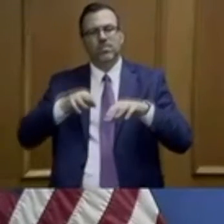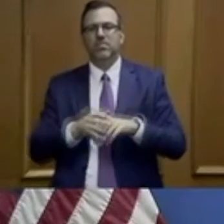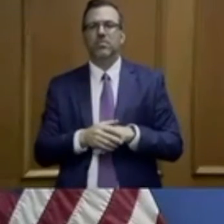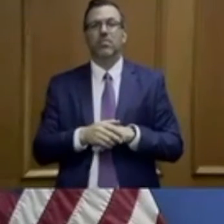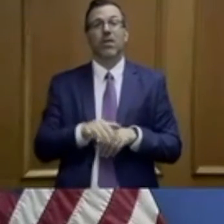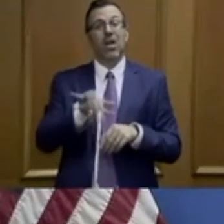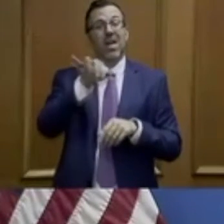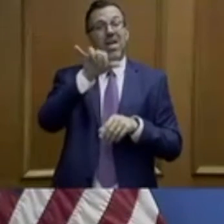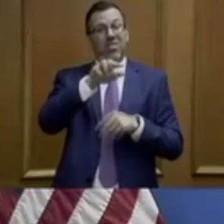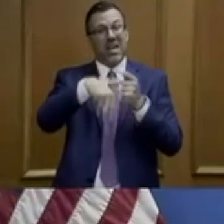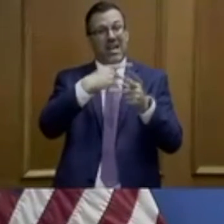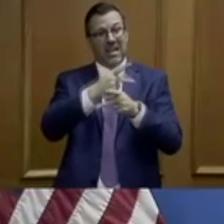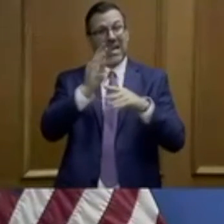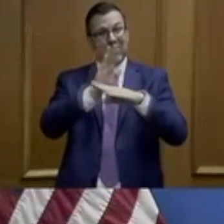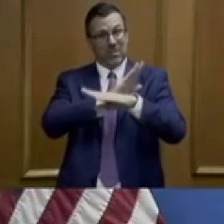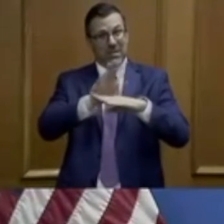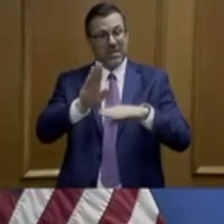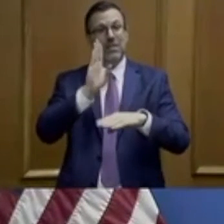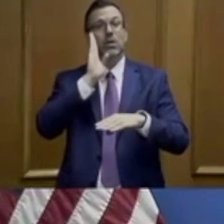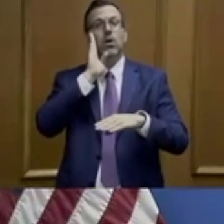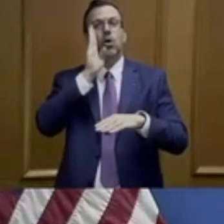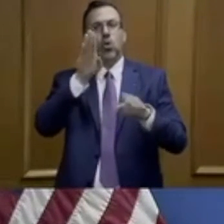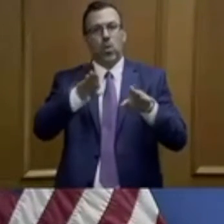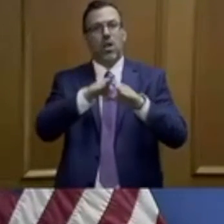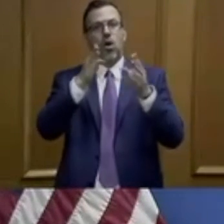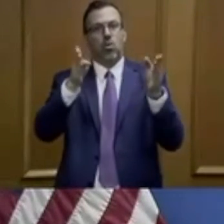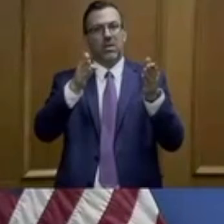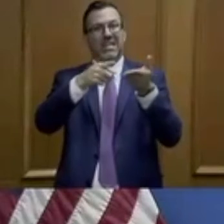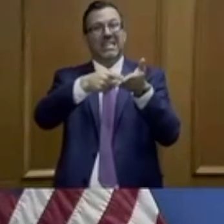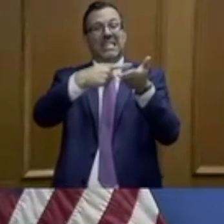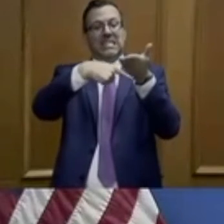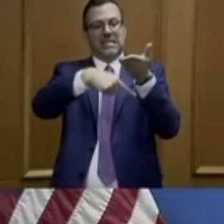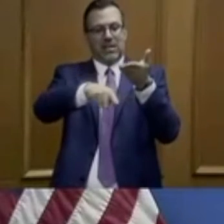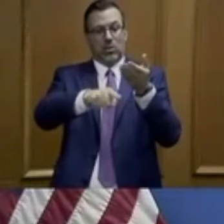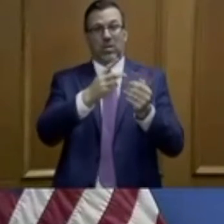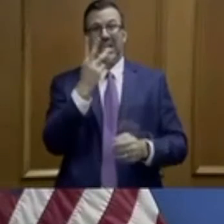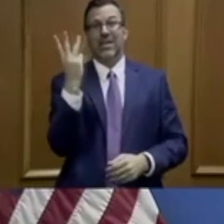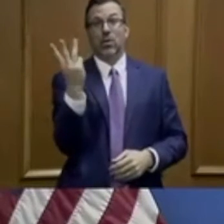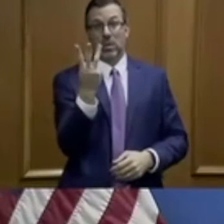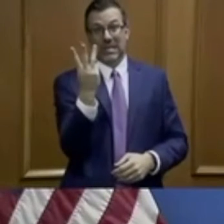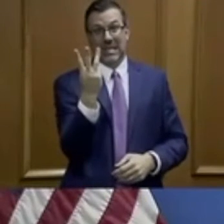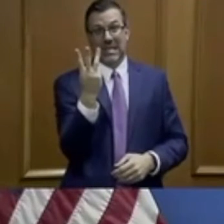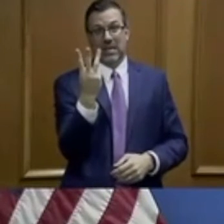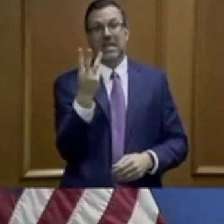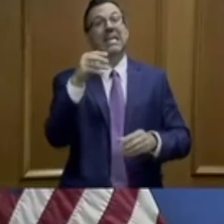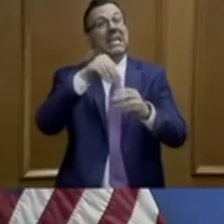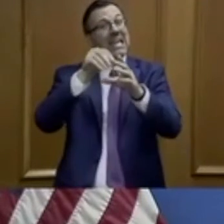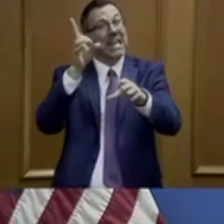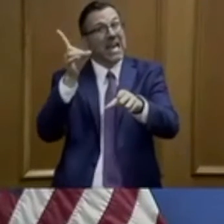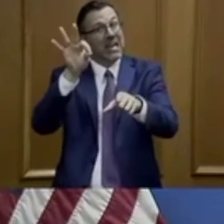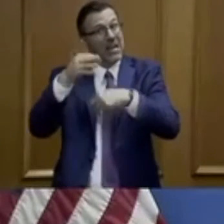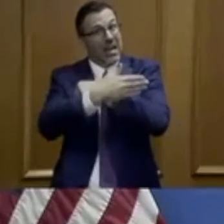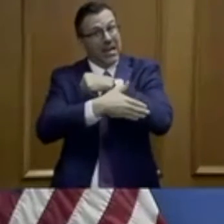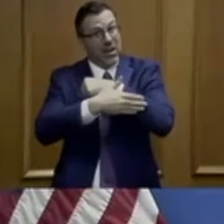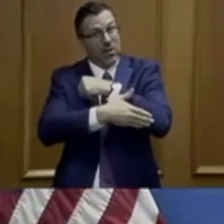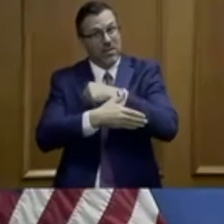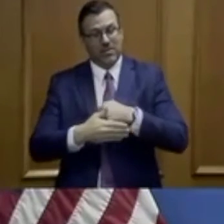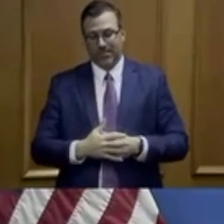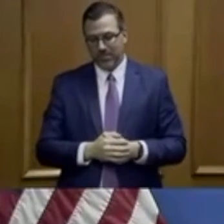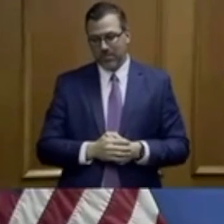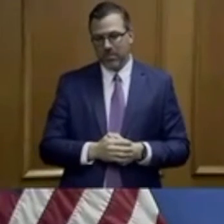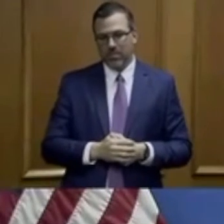contact services will be opening 1 week from today in 89 of 95 Tennessee counties. We